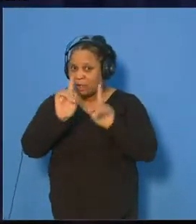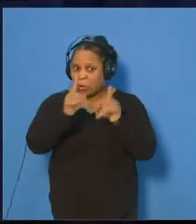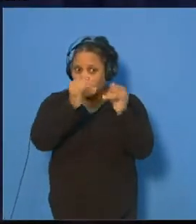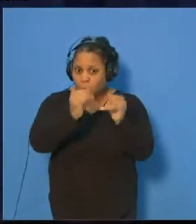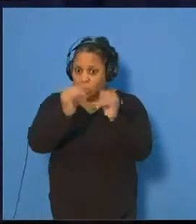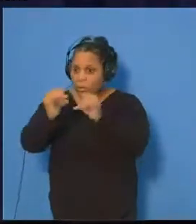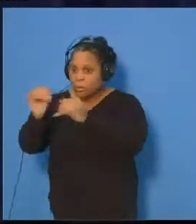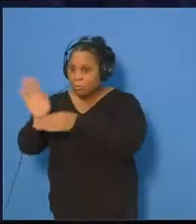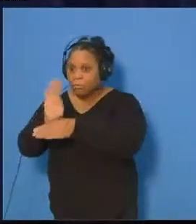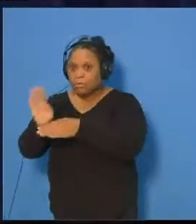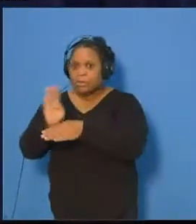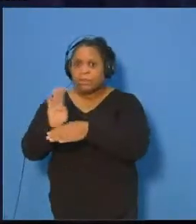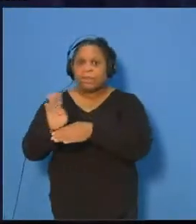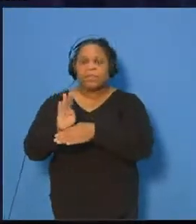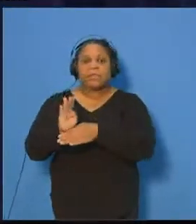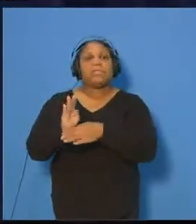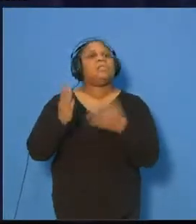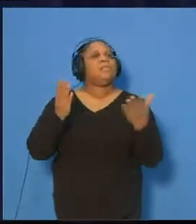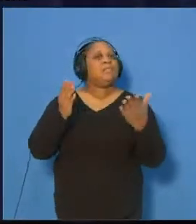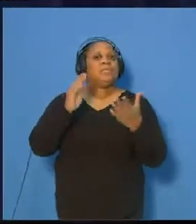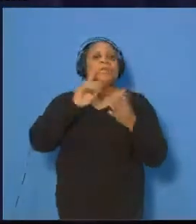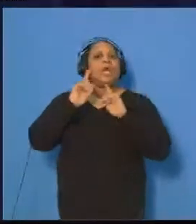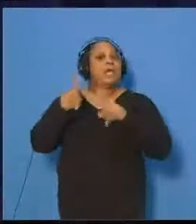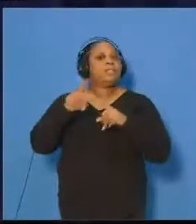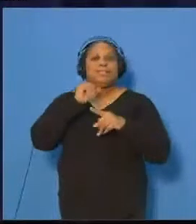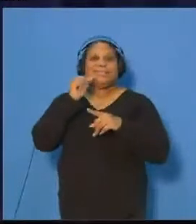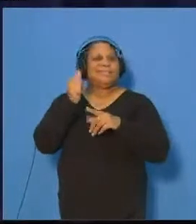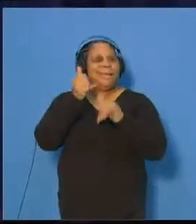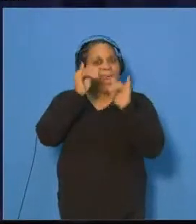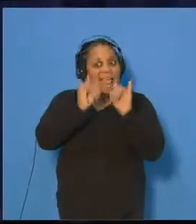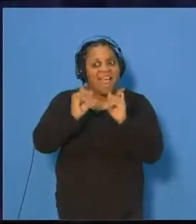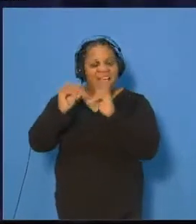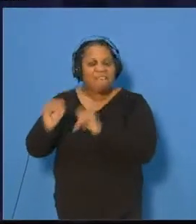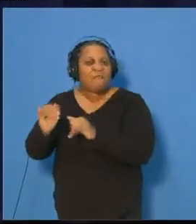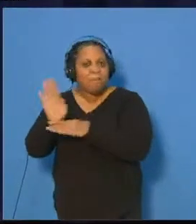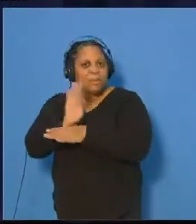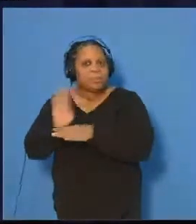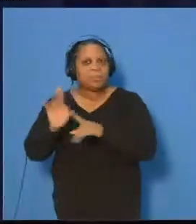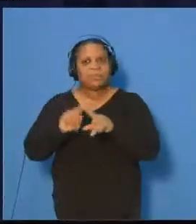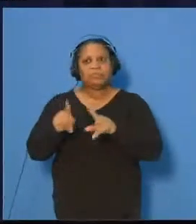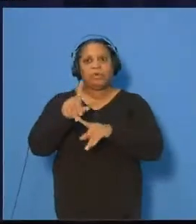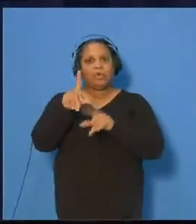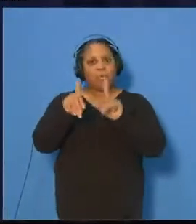every business like you said? Absolutely. Well, not each and every business, but what we've done is we've asked the